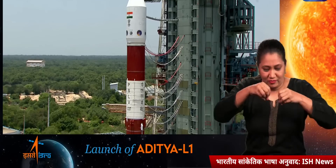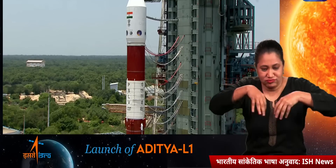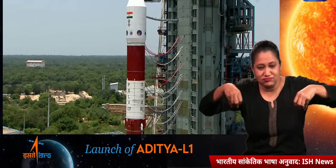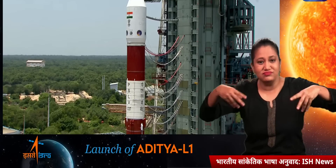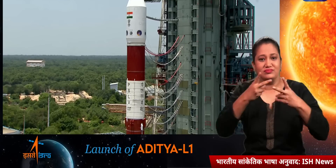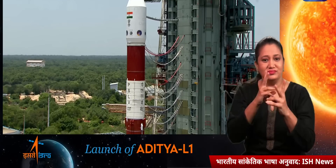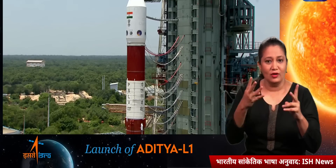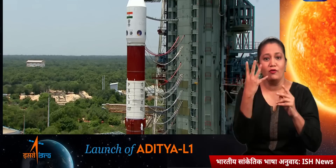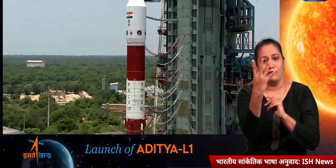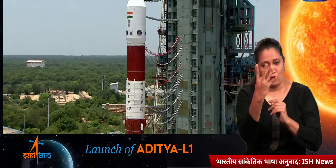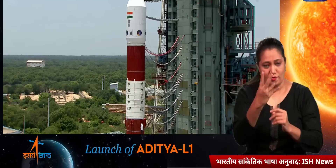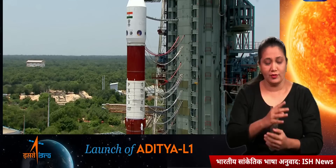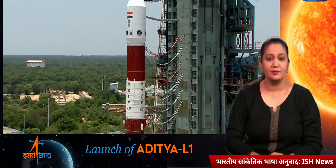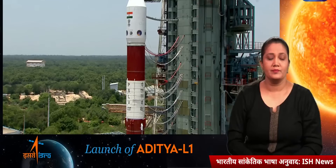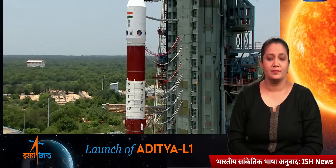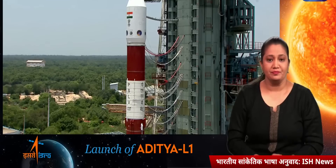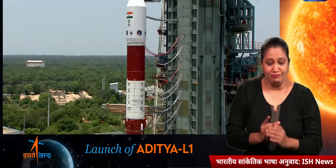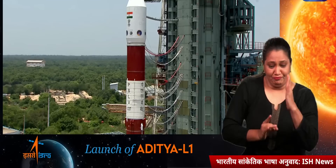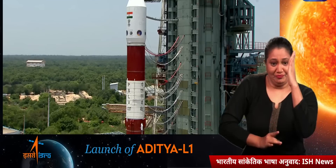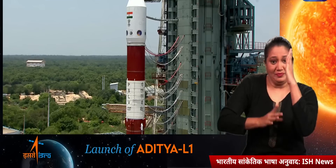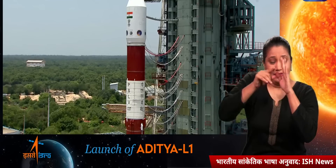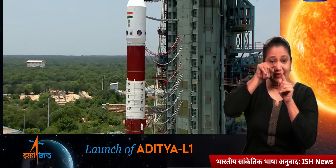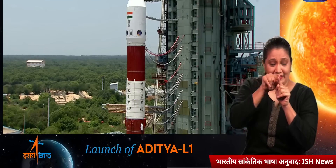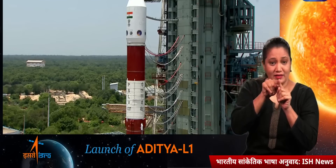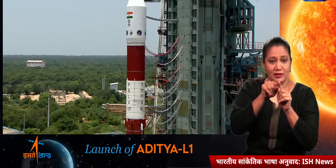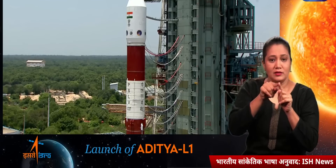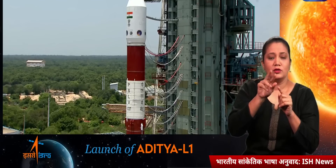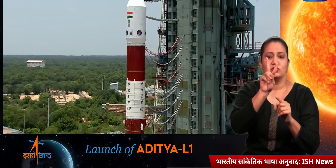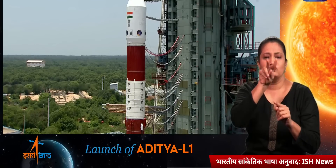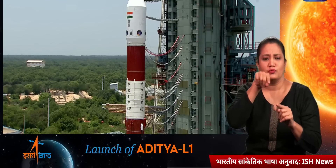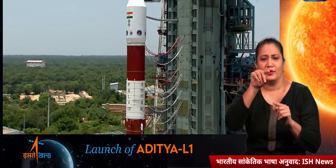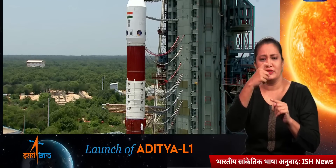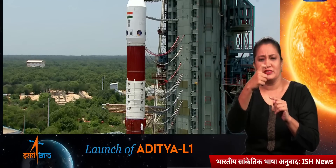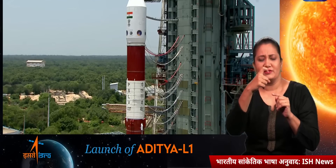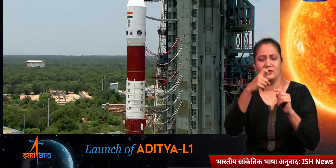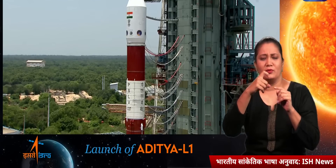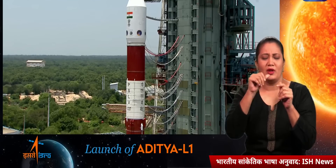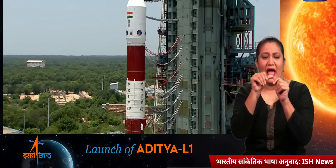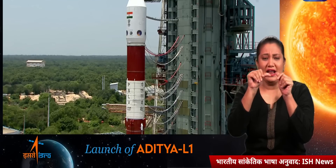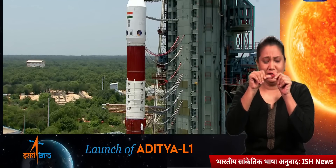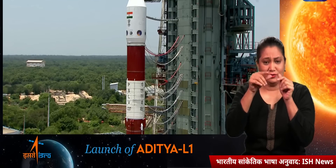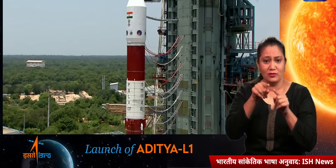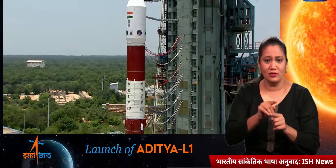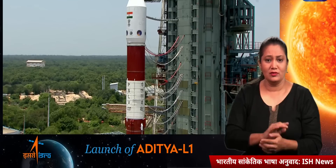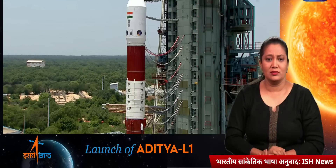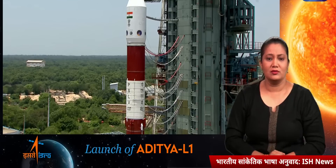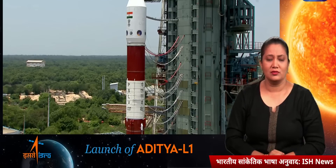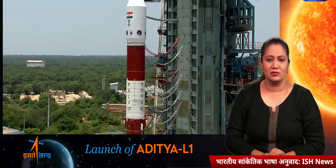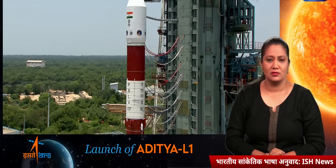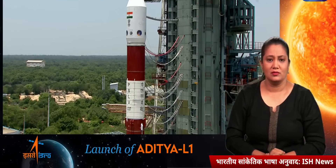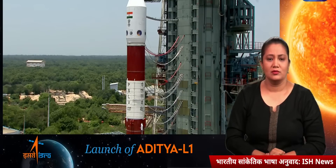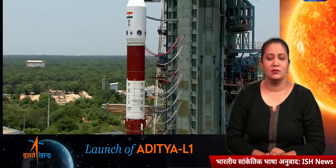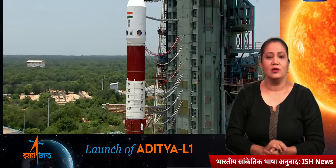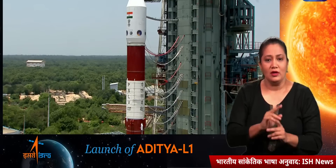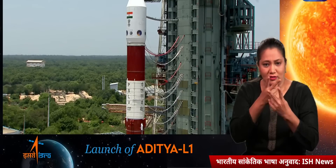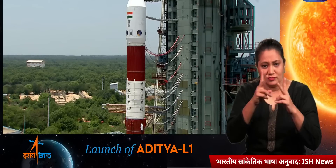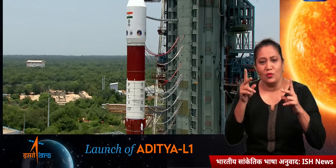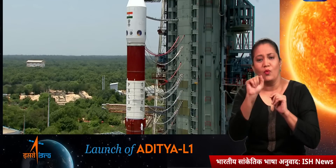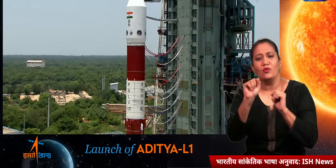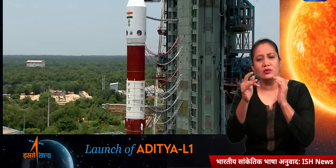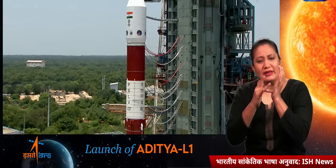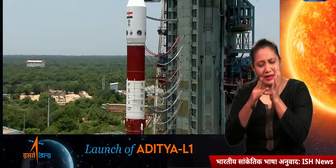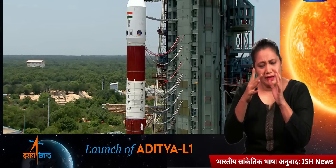strap-ons. While the rocket is at 2.7 kilometers altitude, the 2 airlit strap-ons also commence their